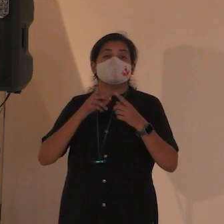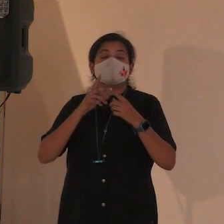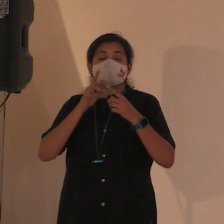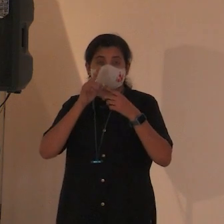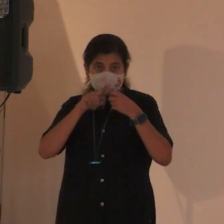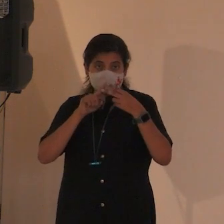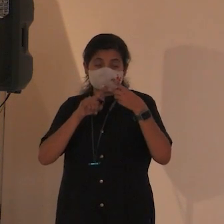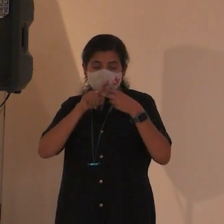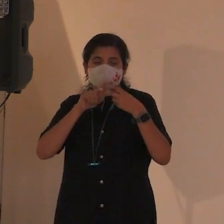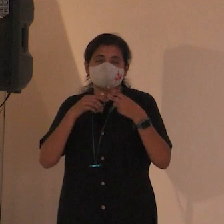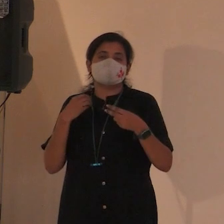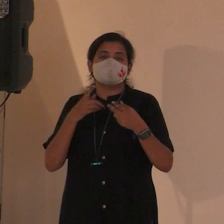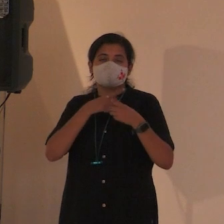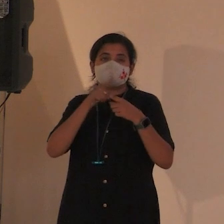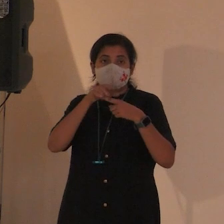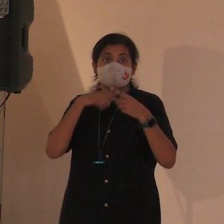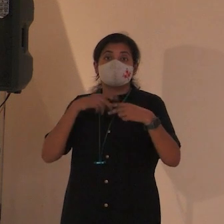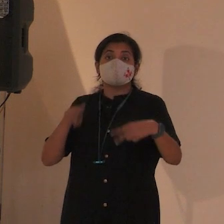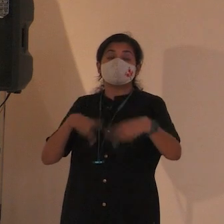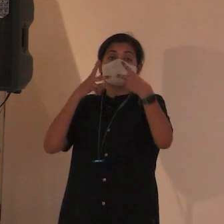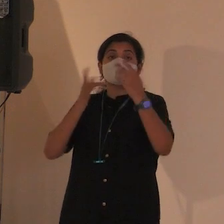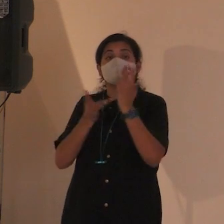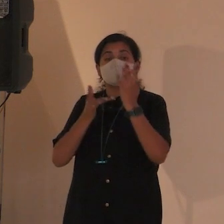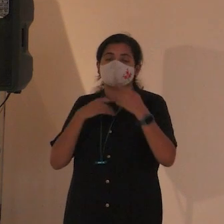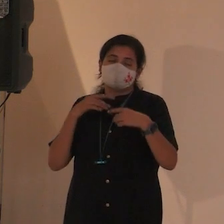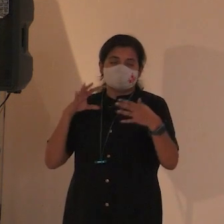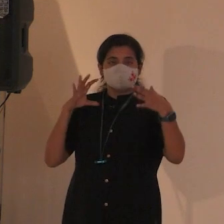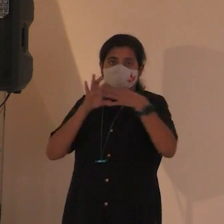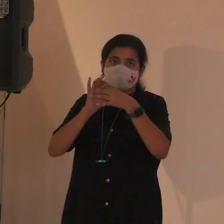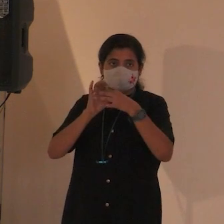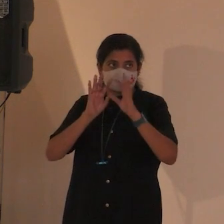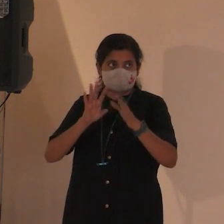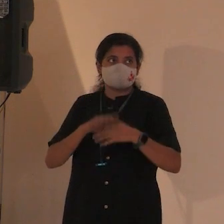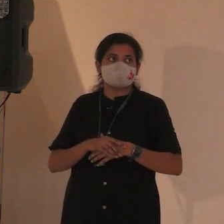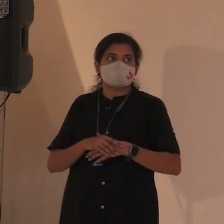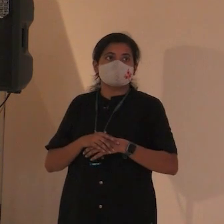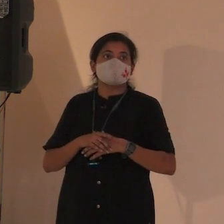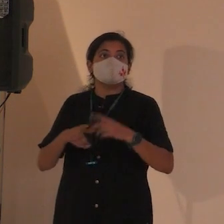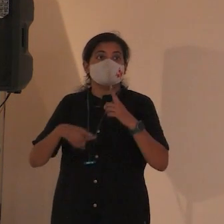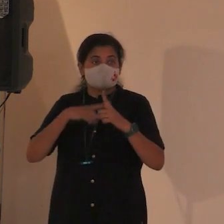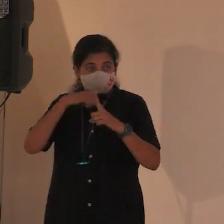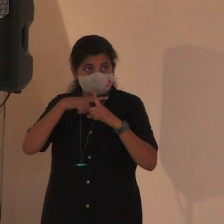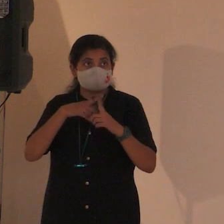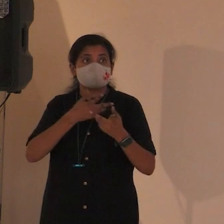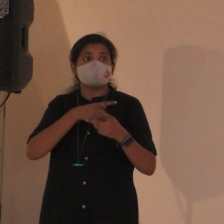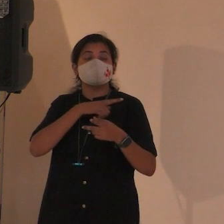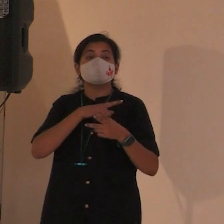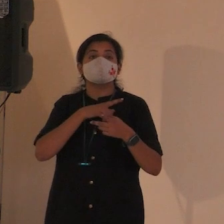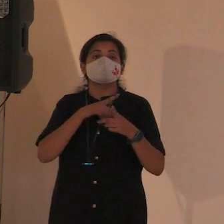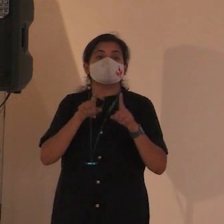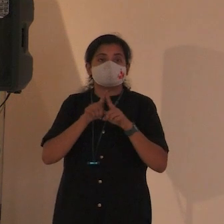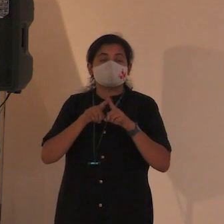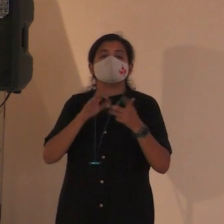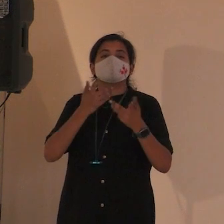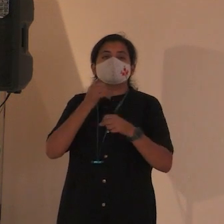Dr. Mridula Ramanna's, we have digitized it, and it has been catalogued. and it is saved on